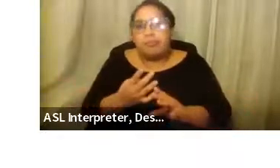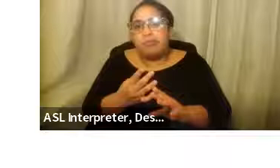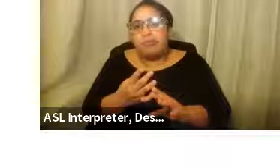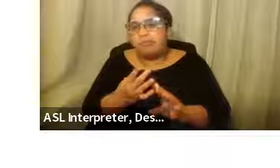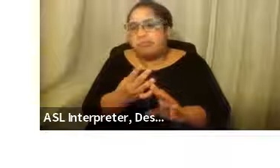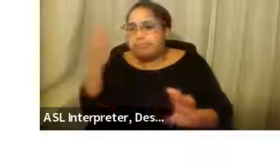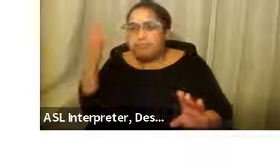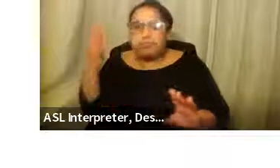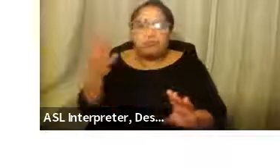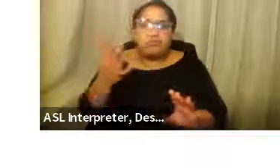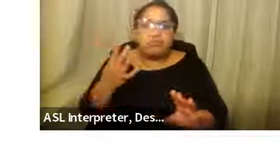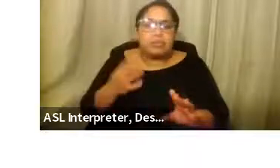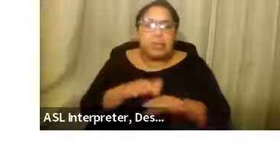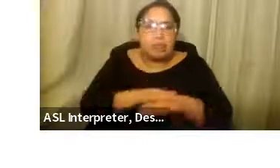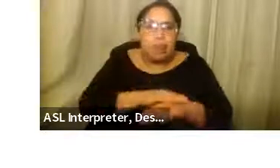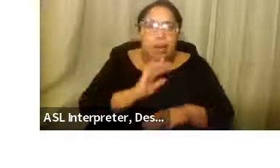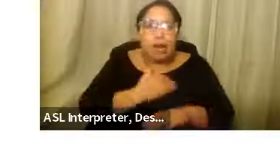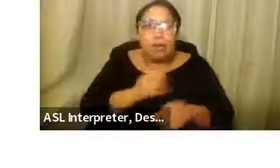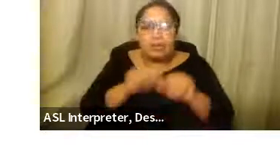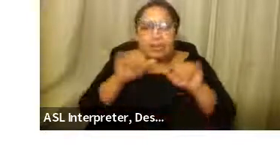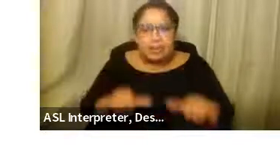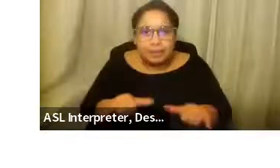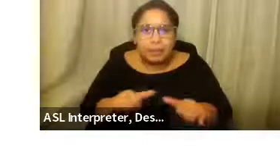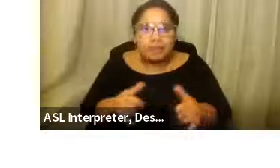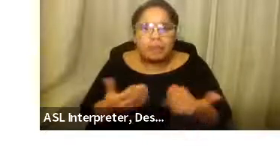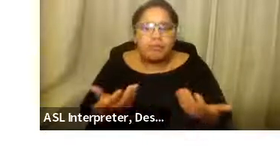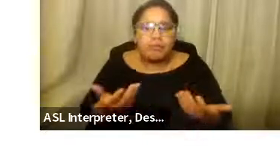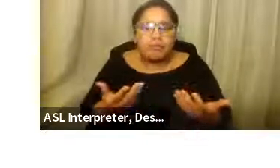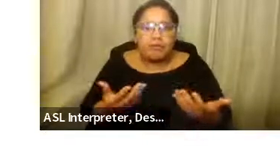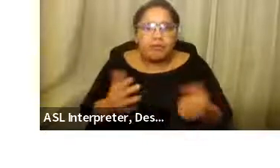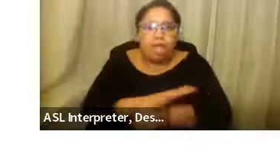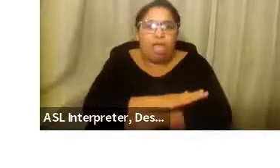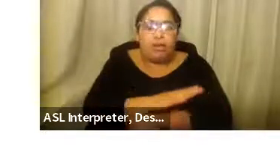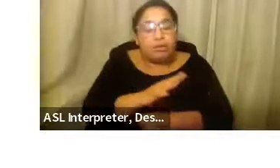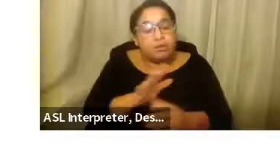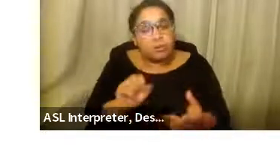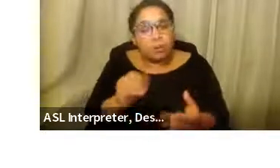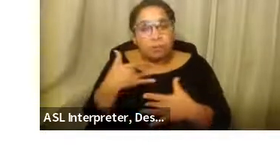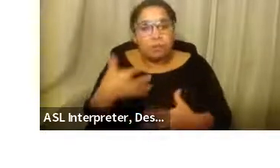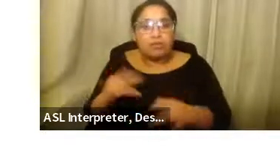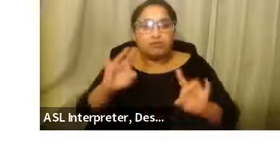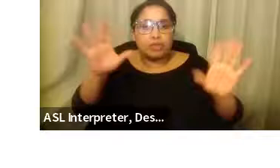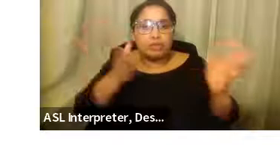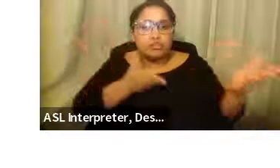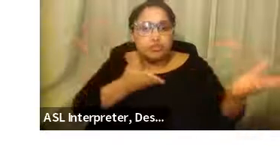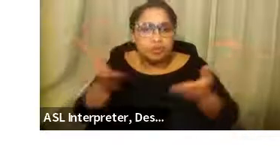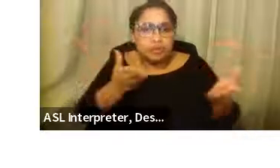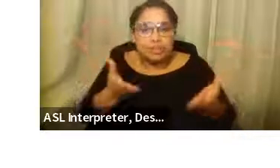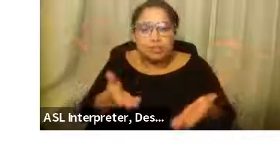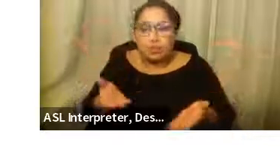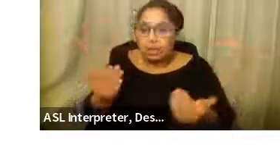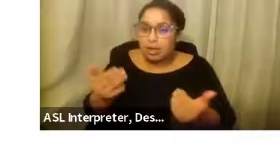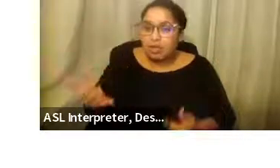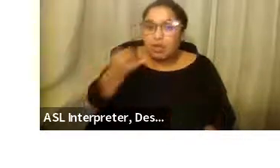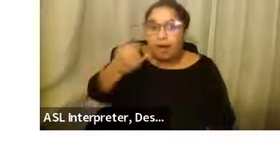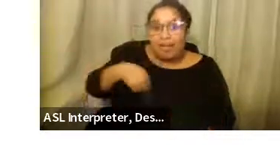having some communication with that case manager. We've often at Crisis Services instructed individuals to call us instead of